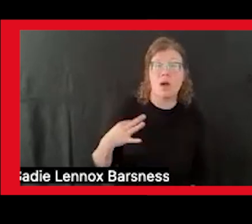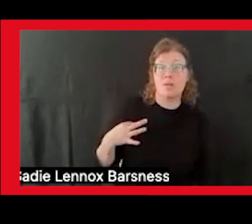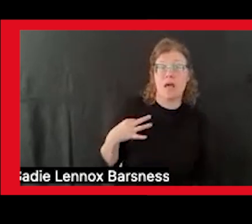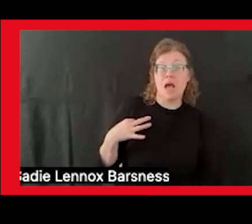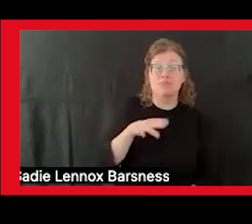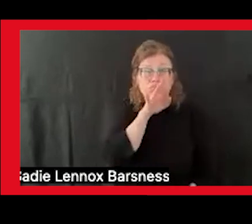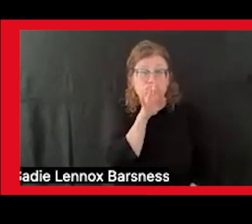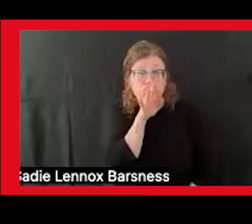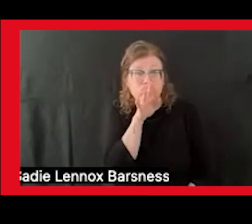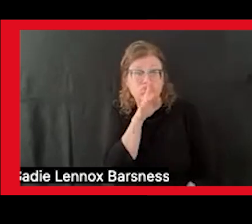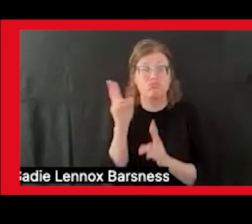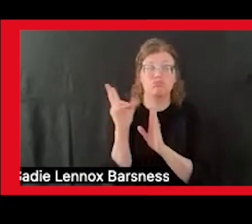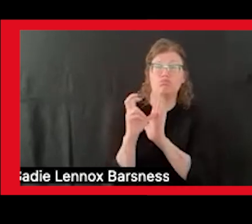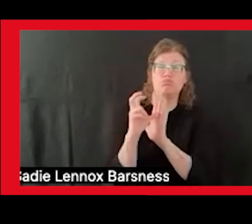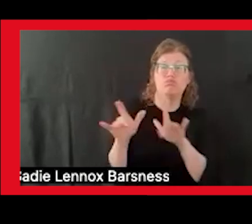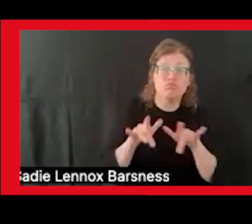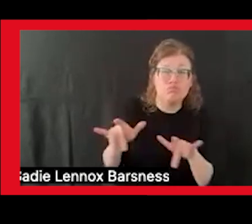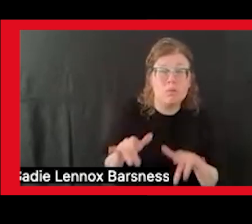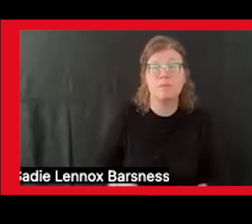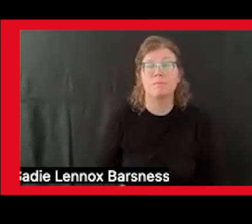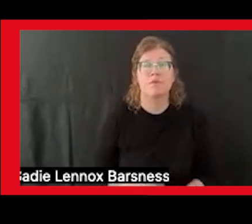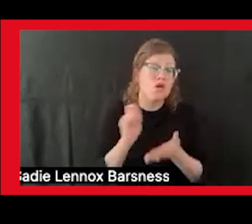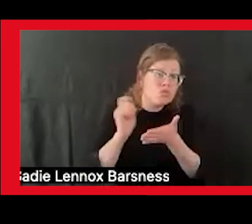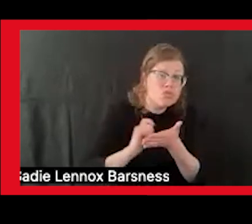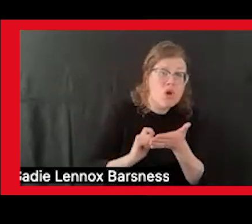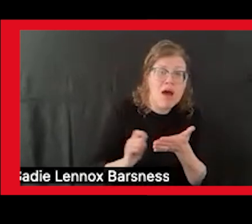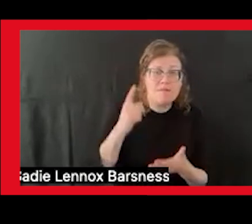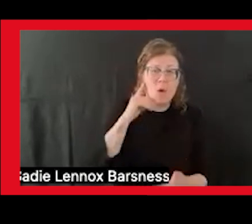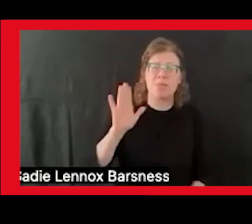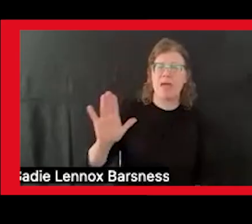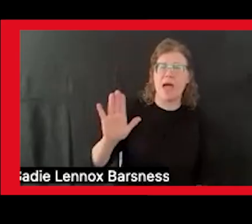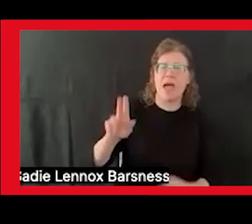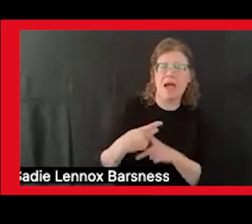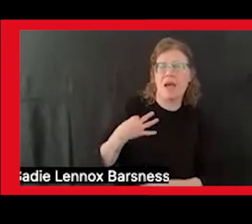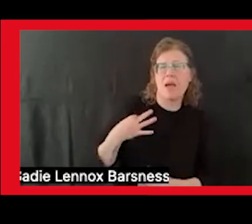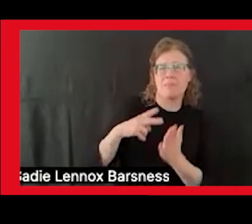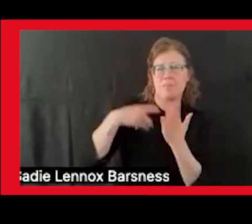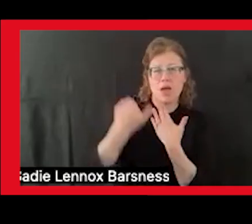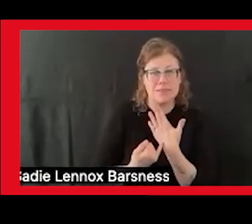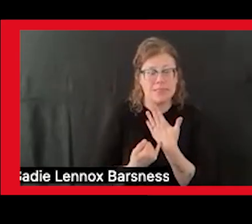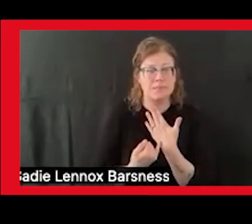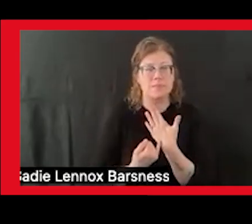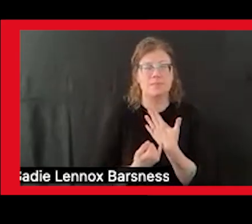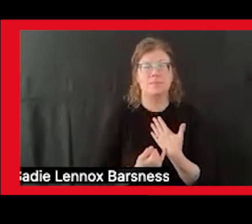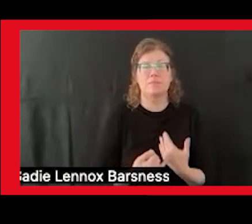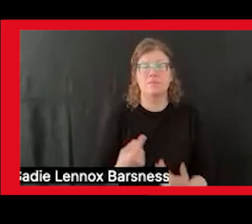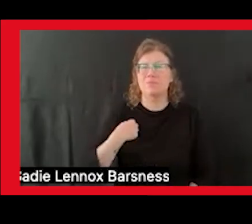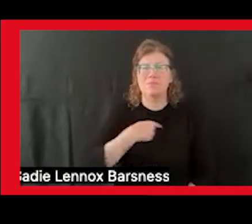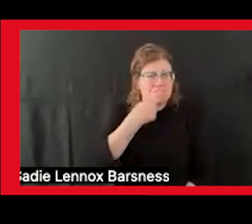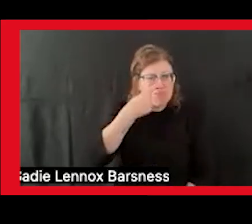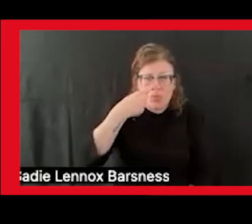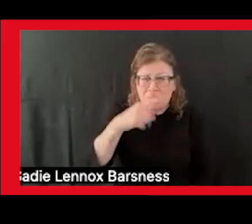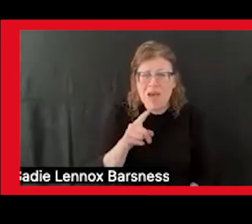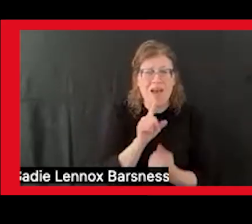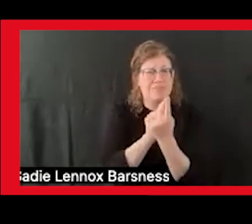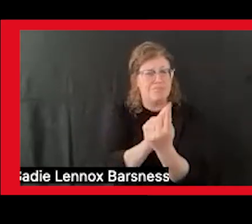accommodations. Our team can assist you over the phone, in person, or online.